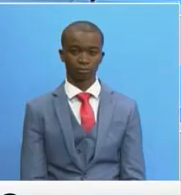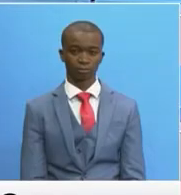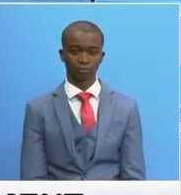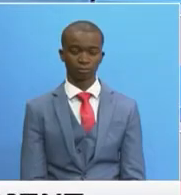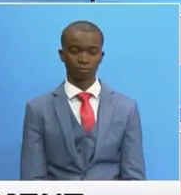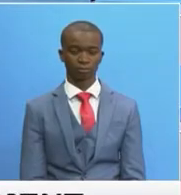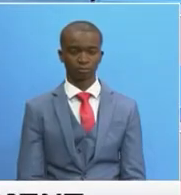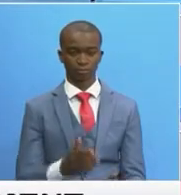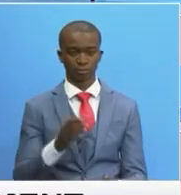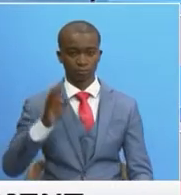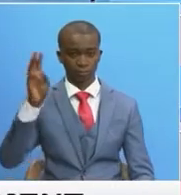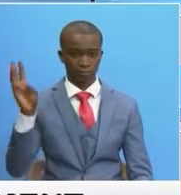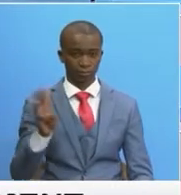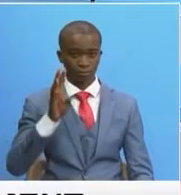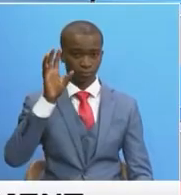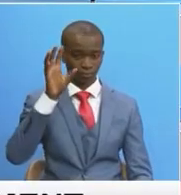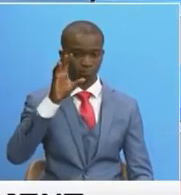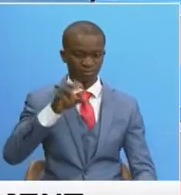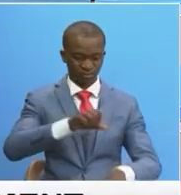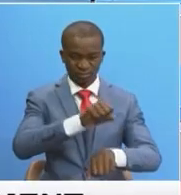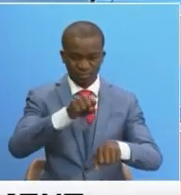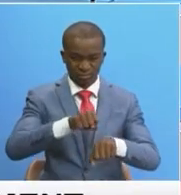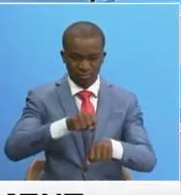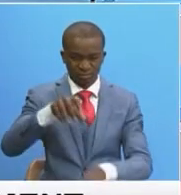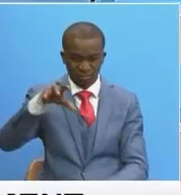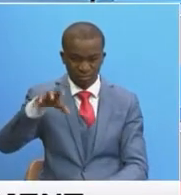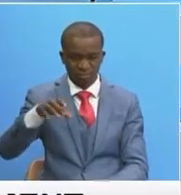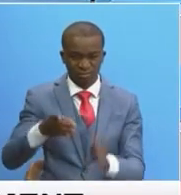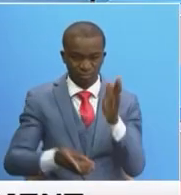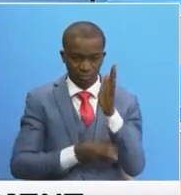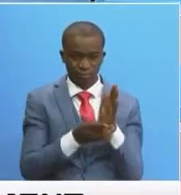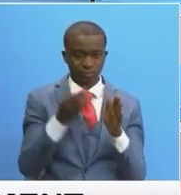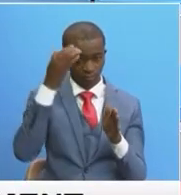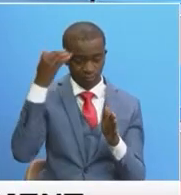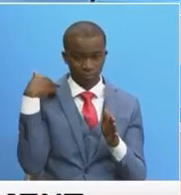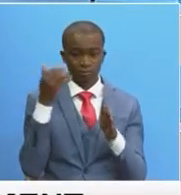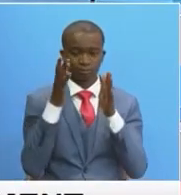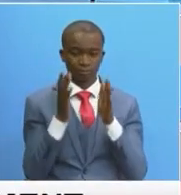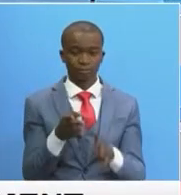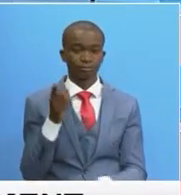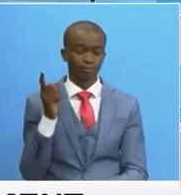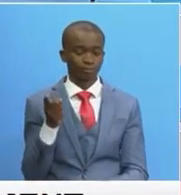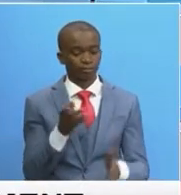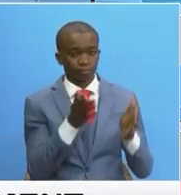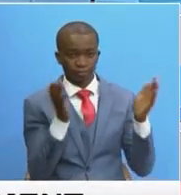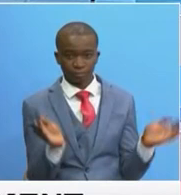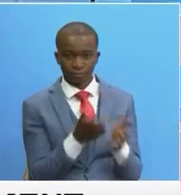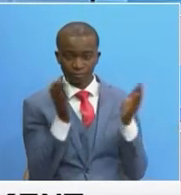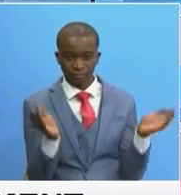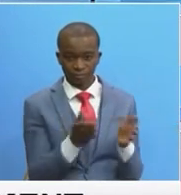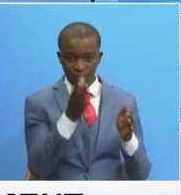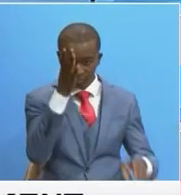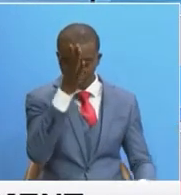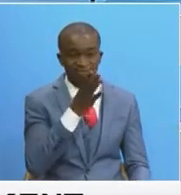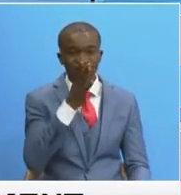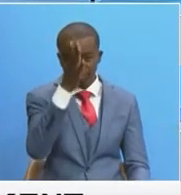Western Province Senior Child Development Officer Mutaba Akashawelewa has urged parents of Naoli